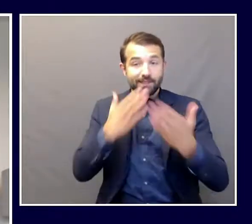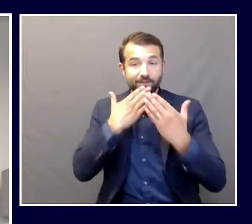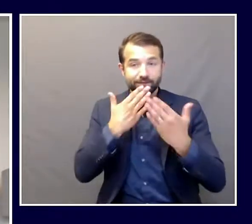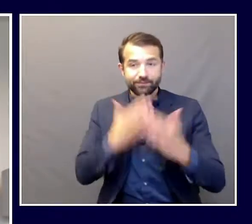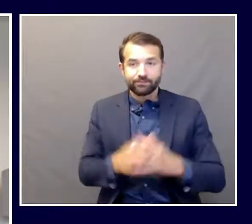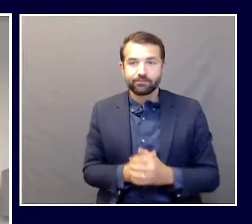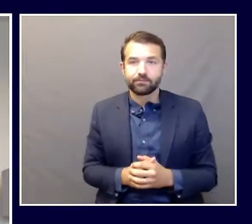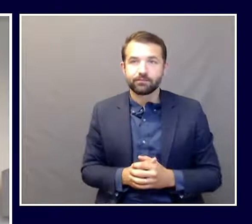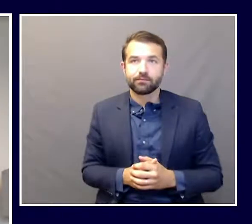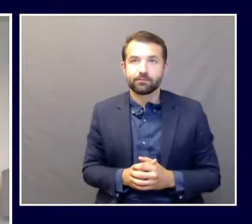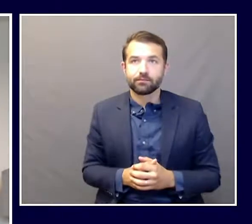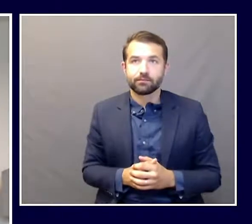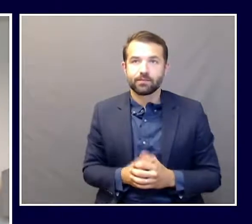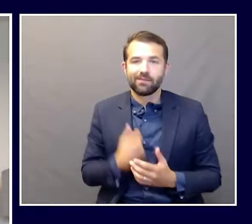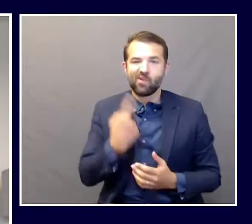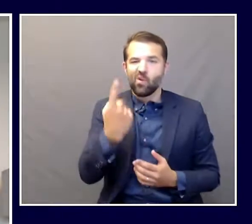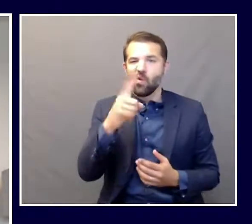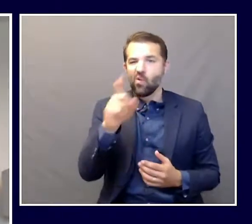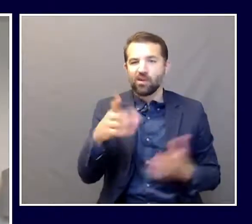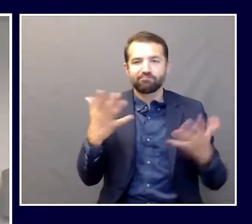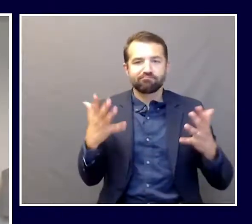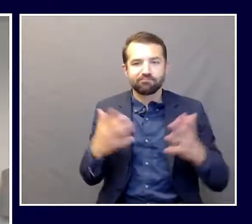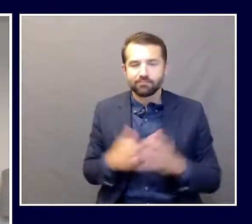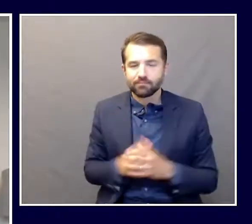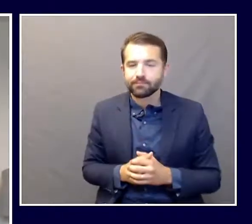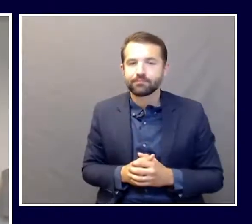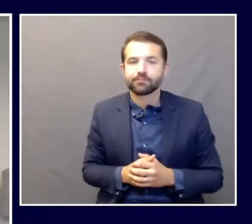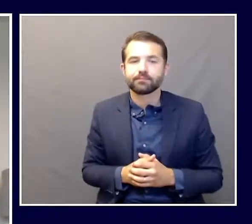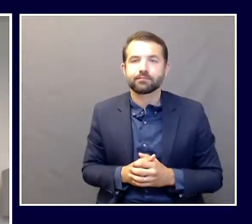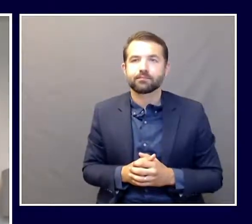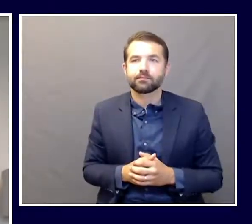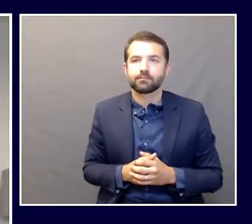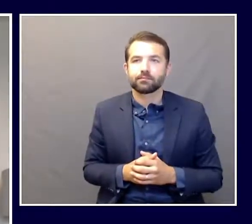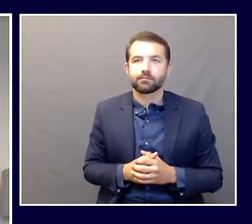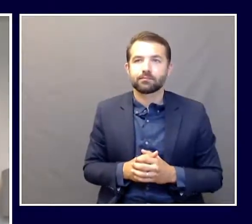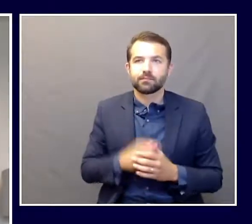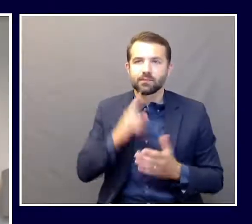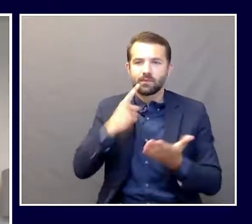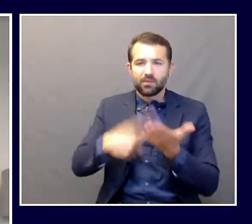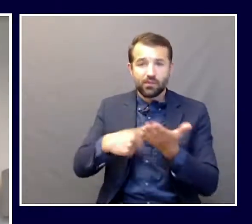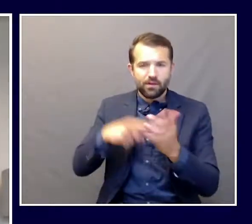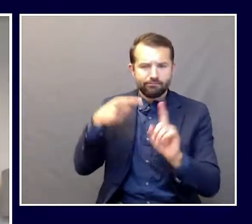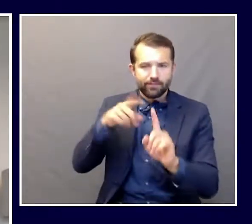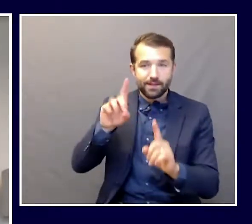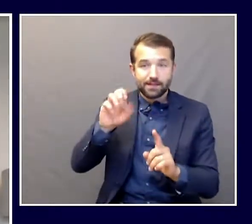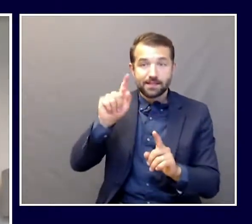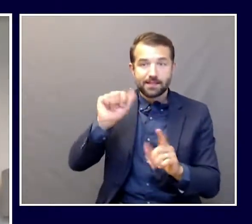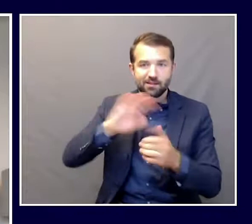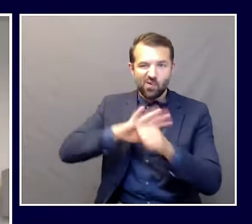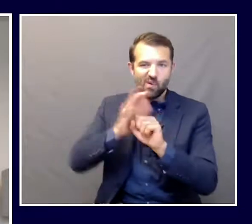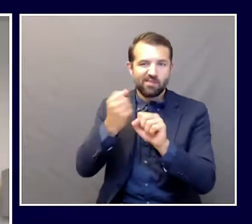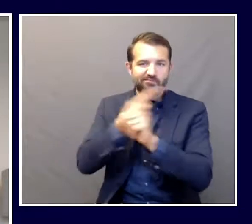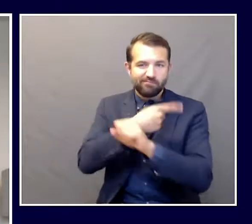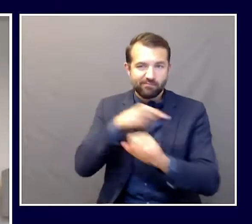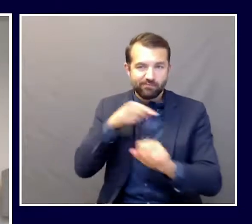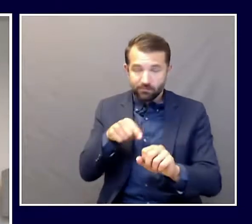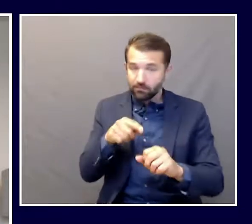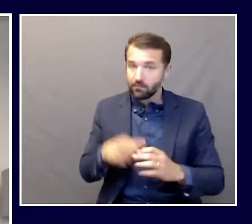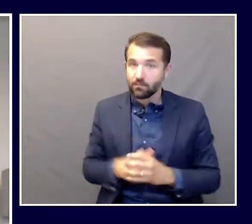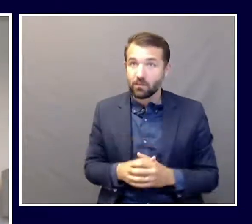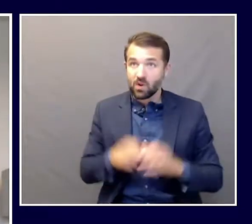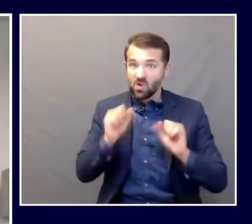one question today. When you're talking about this new Delta variant, you're saying it could be more contagious and potentially more